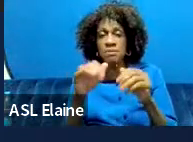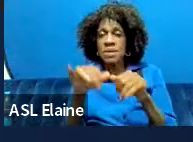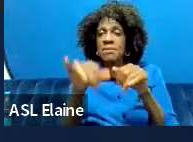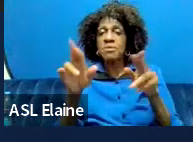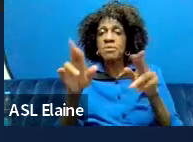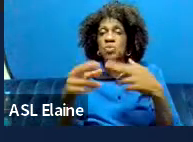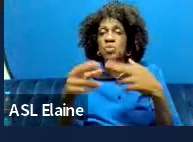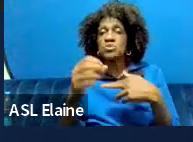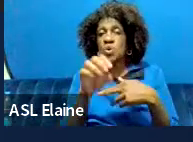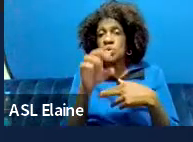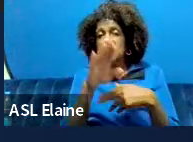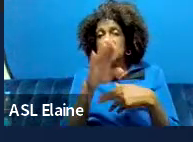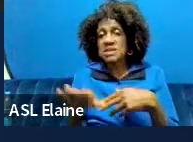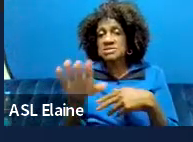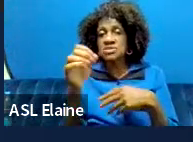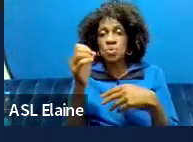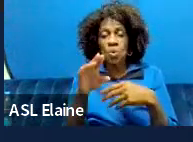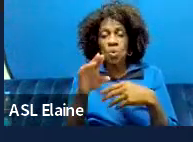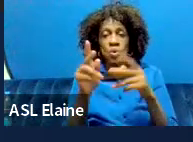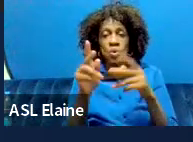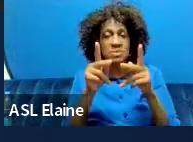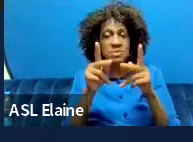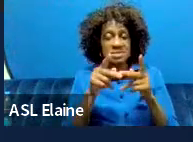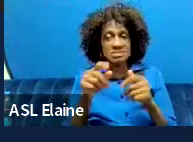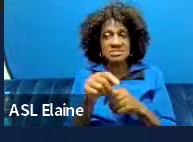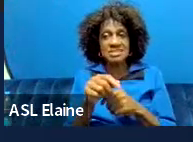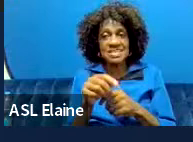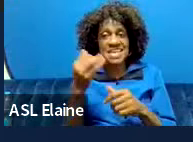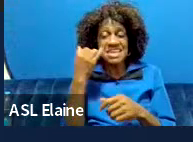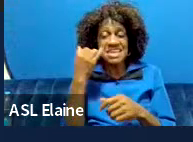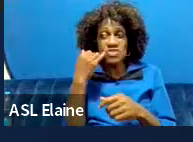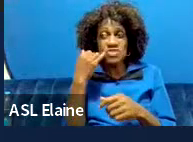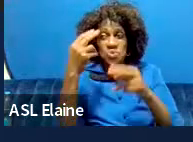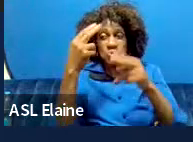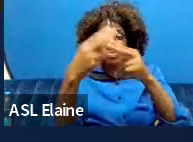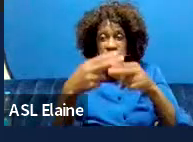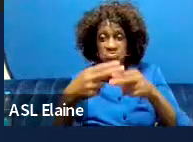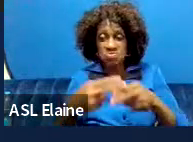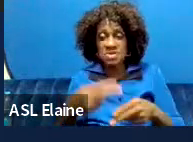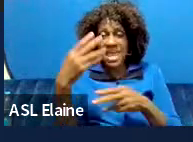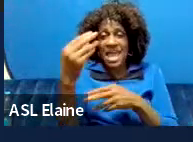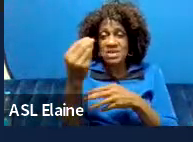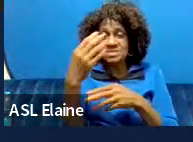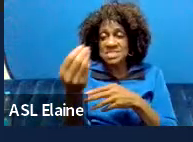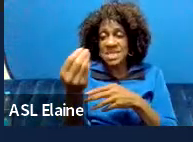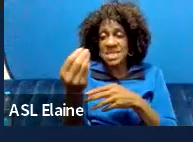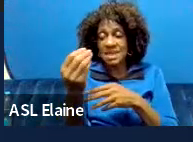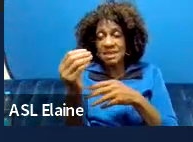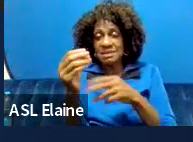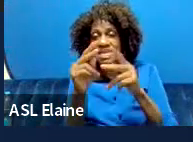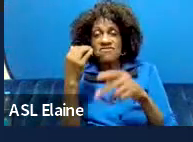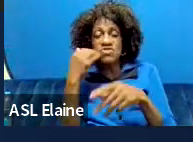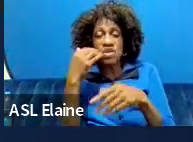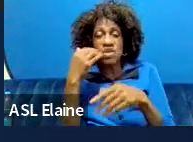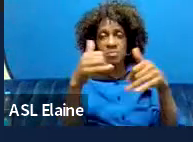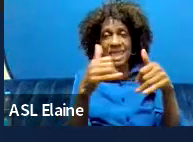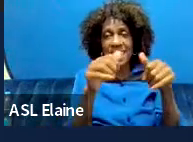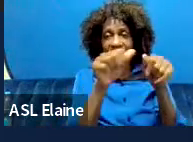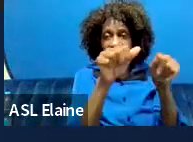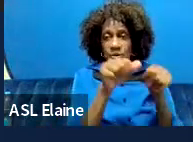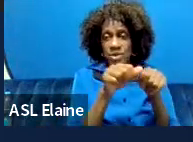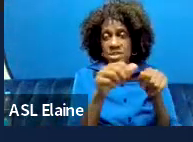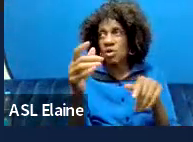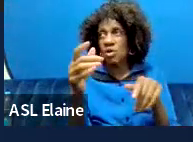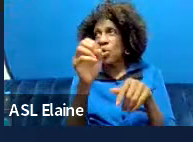spaces or facilities. And so if you named the outdoor facility, if you had a play area or you